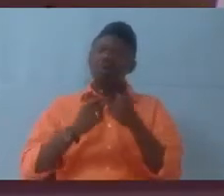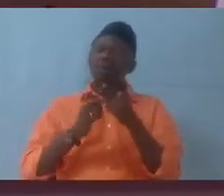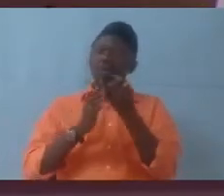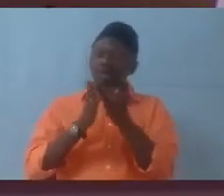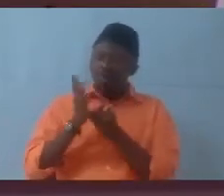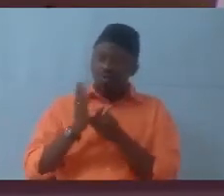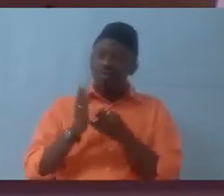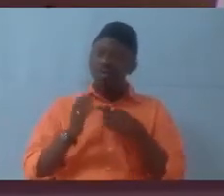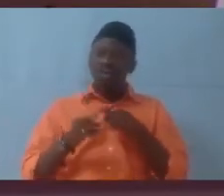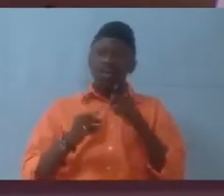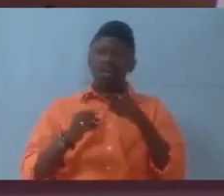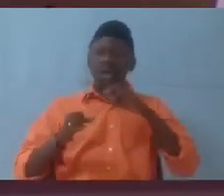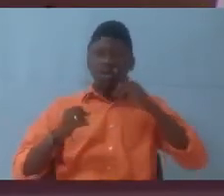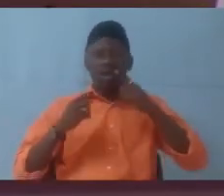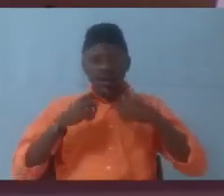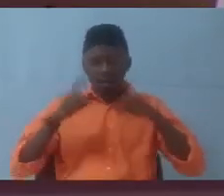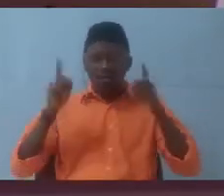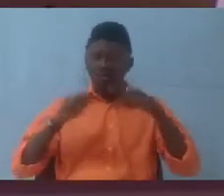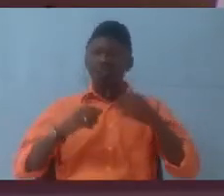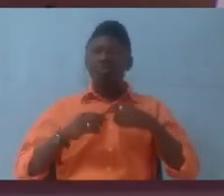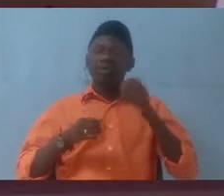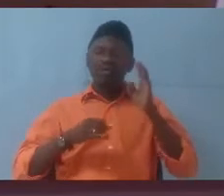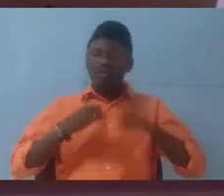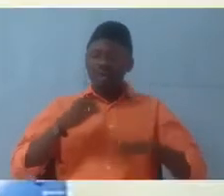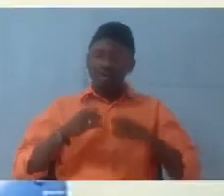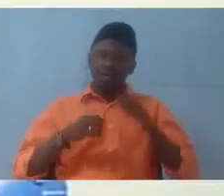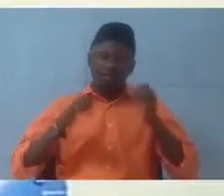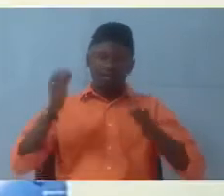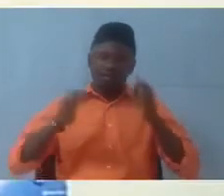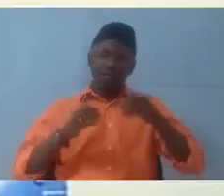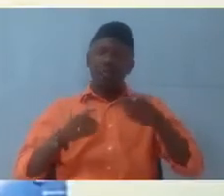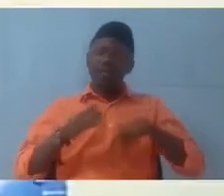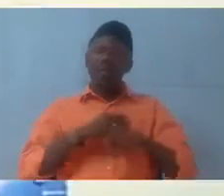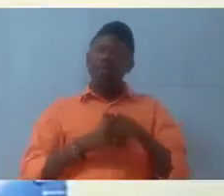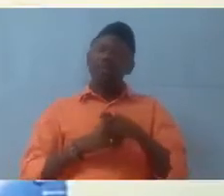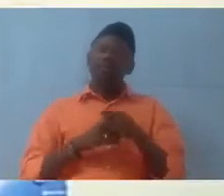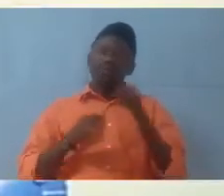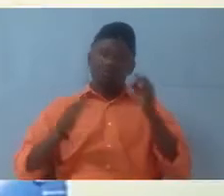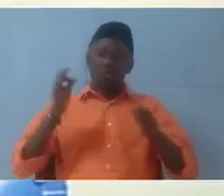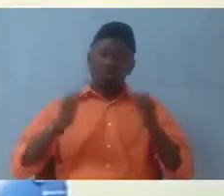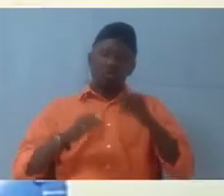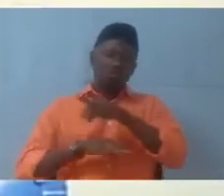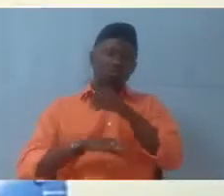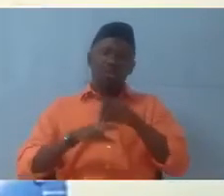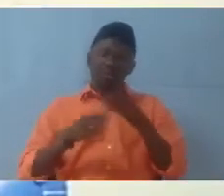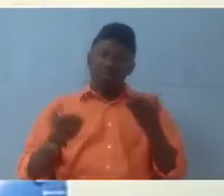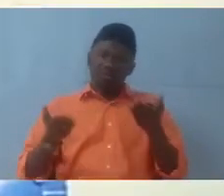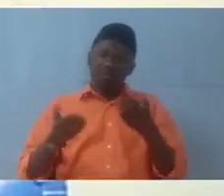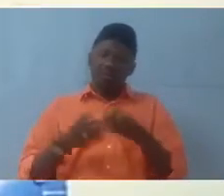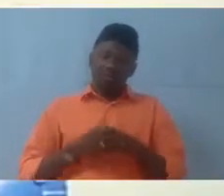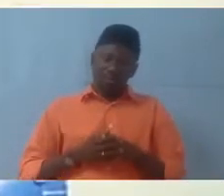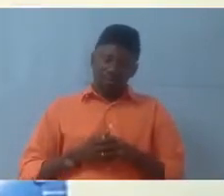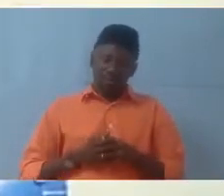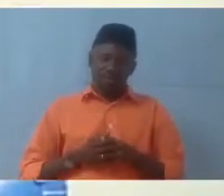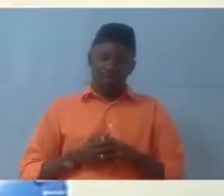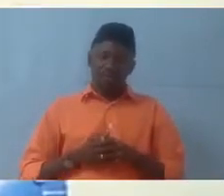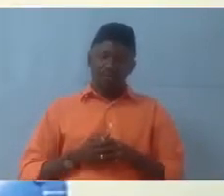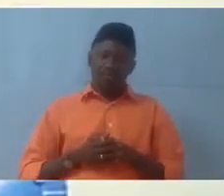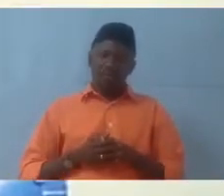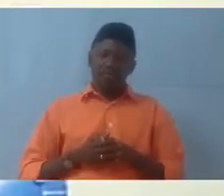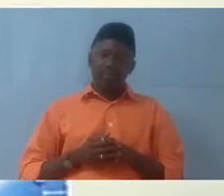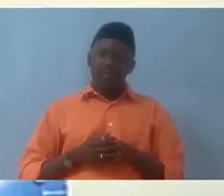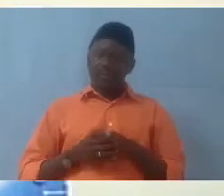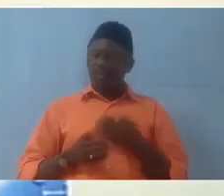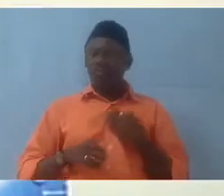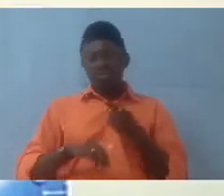na dogal bo xamné itté la ci njit réew mi. At the time, yes, at the time most of our colleagues would be called by the Chief